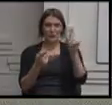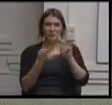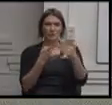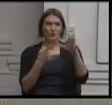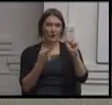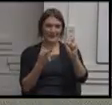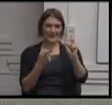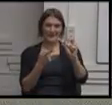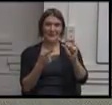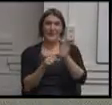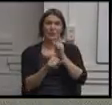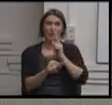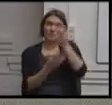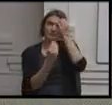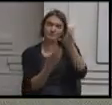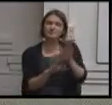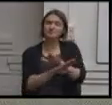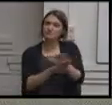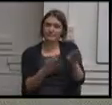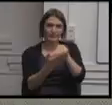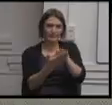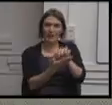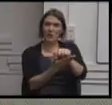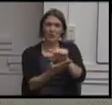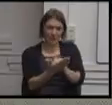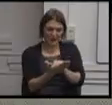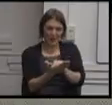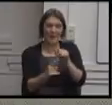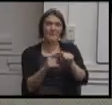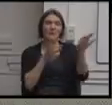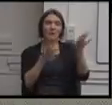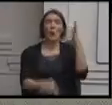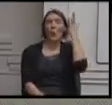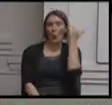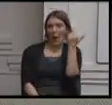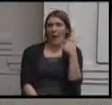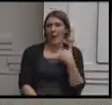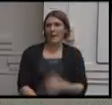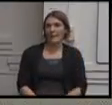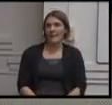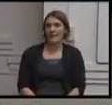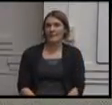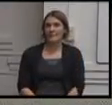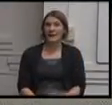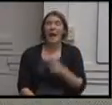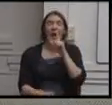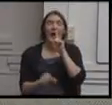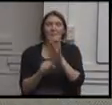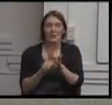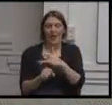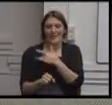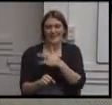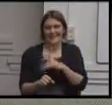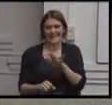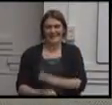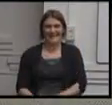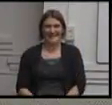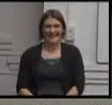to make sure that it communicates the right information. I promise.